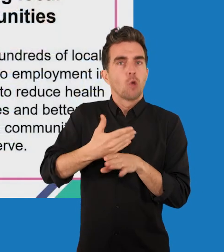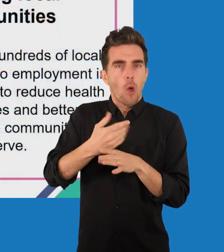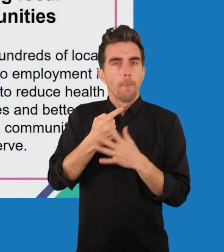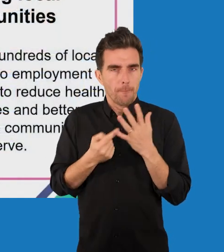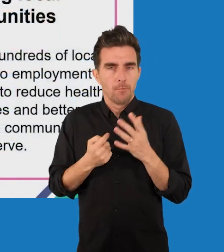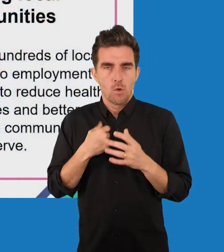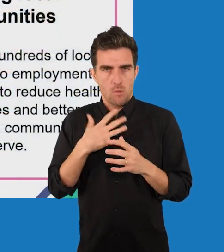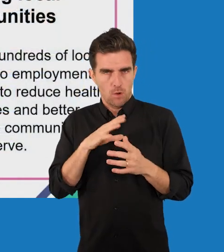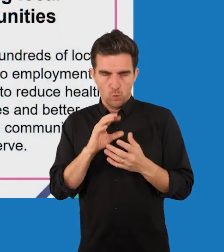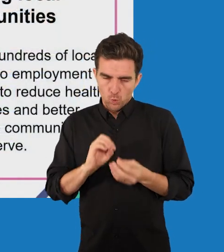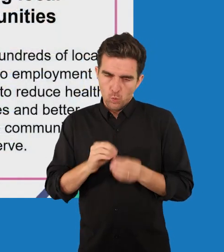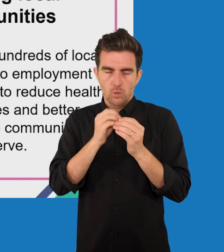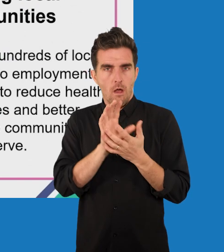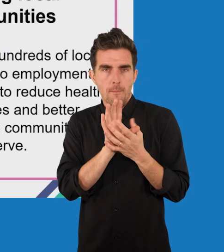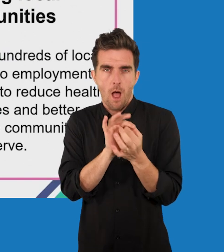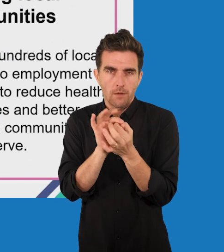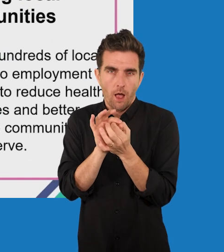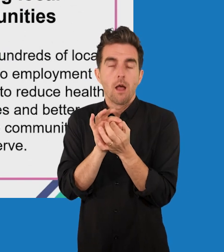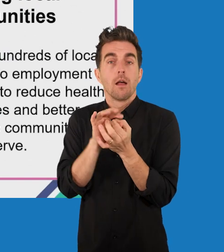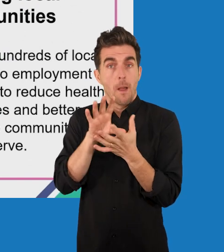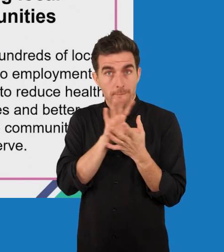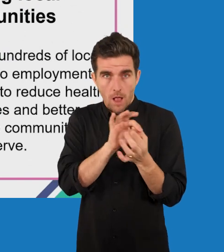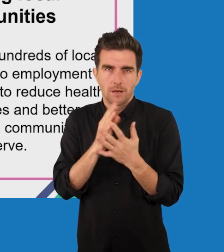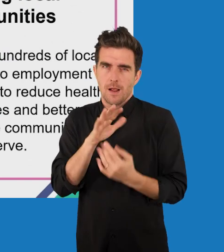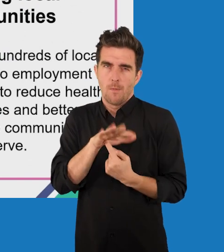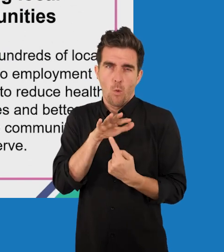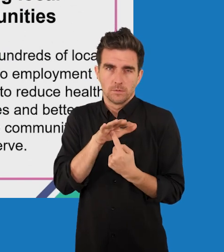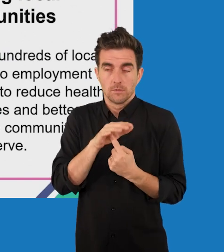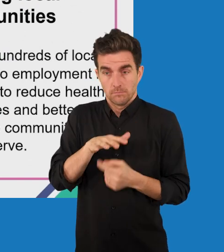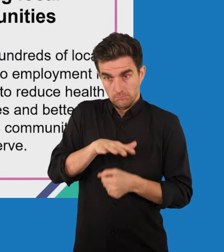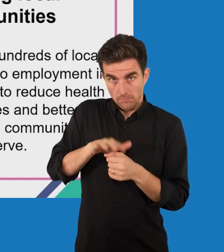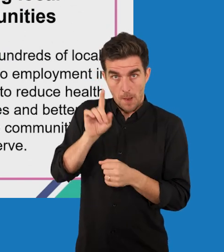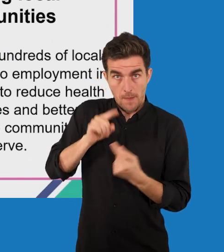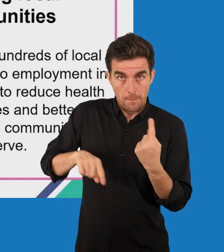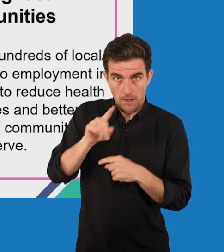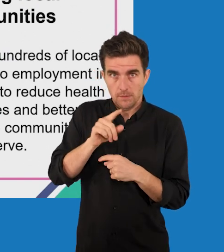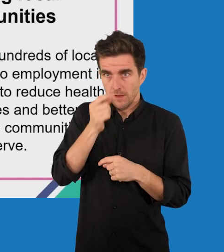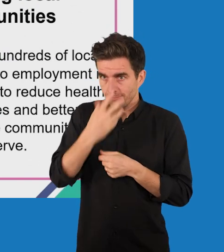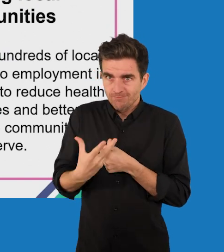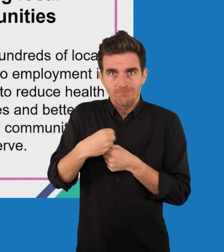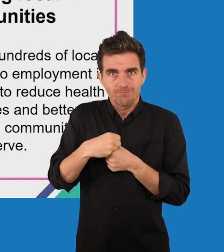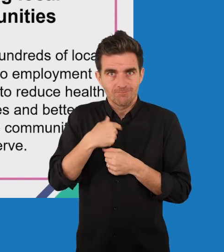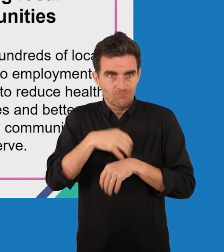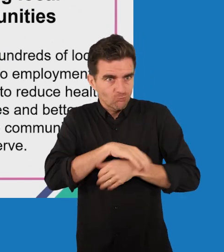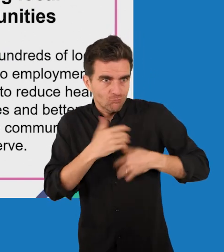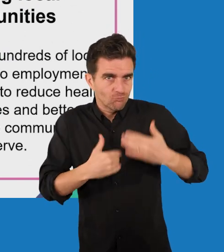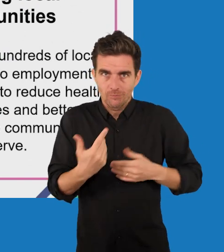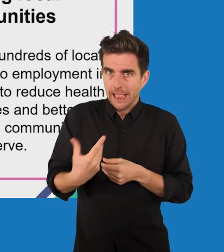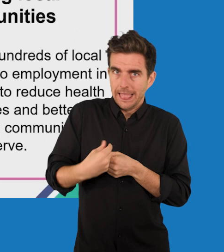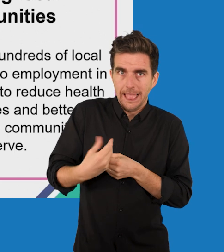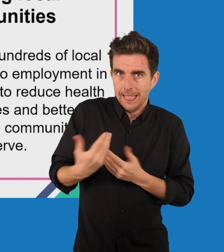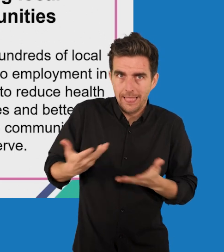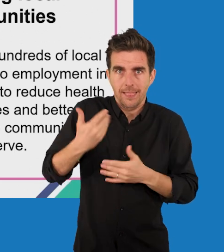those jobs. So we're designing that in partnership, and that's something that's really important to us around having our